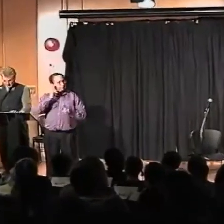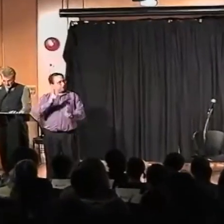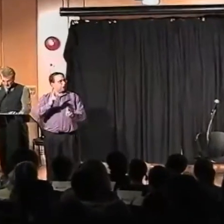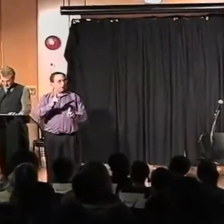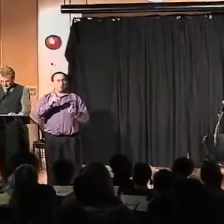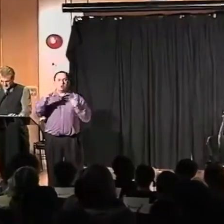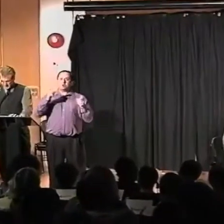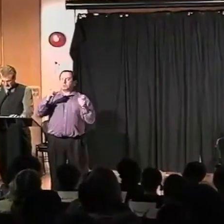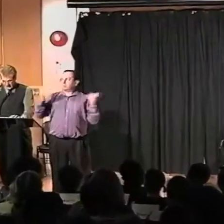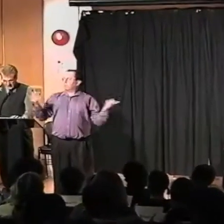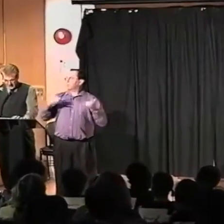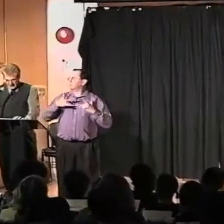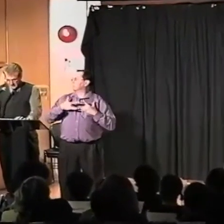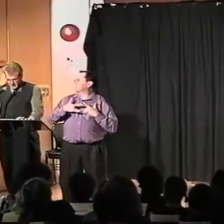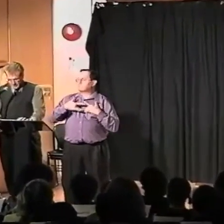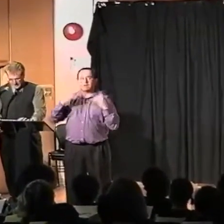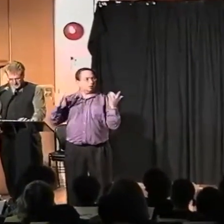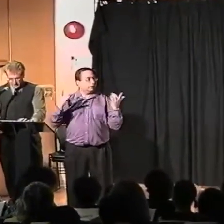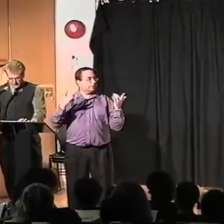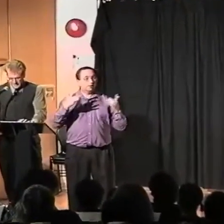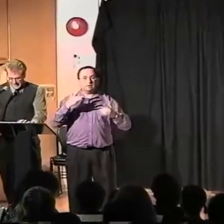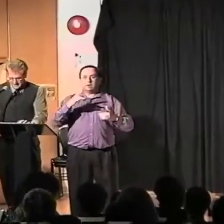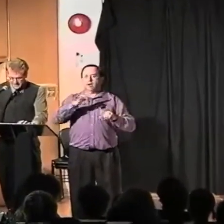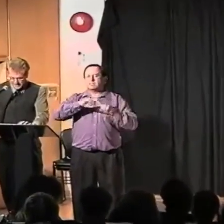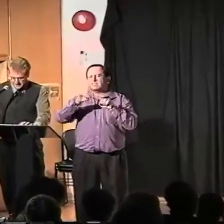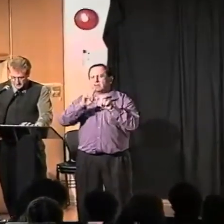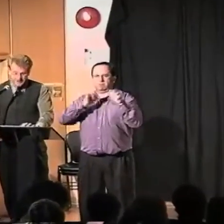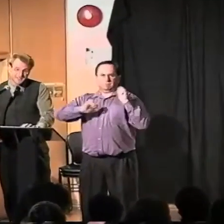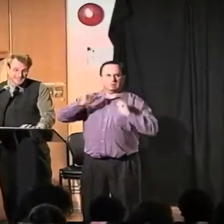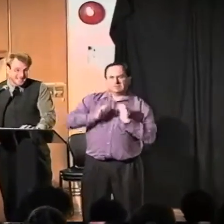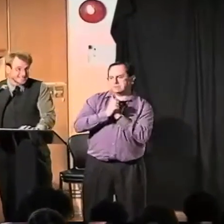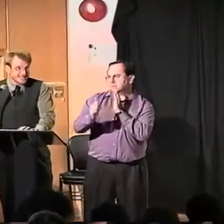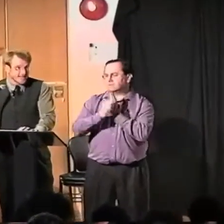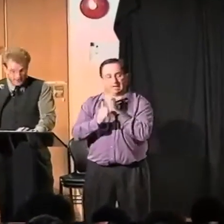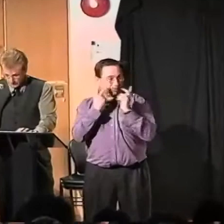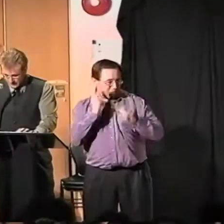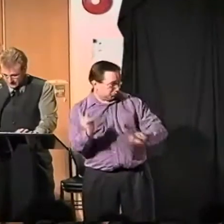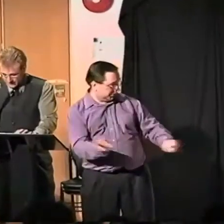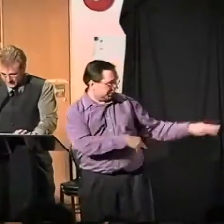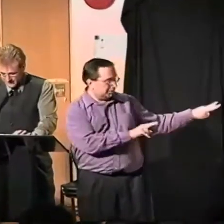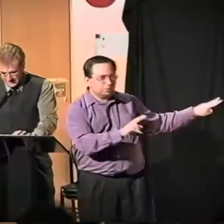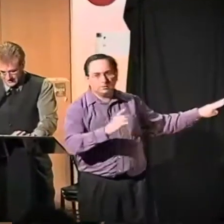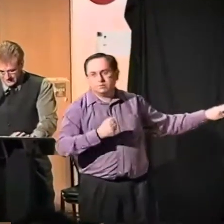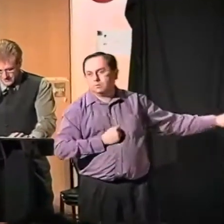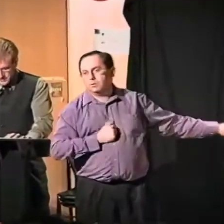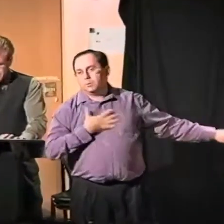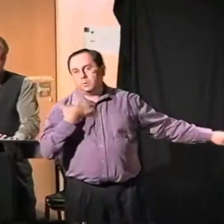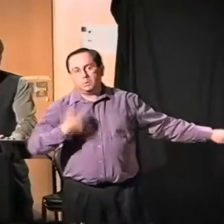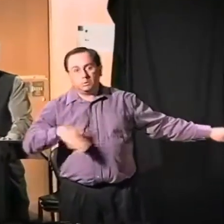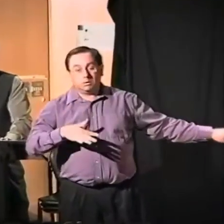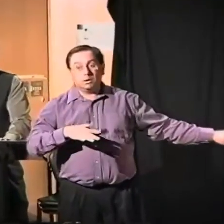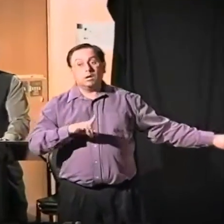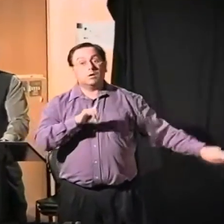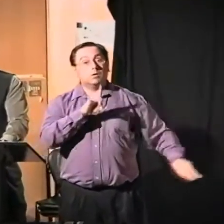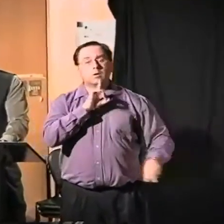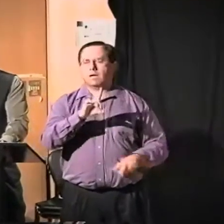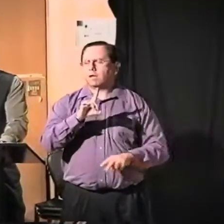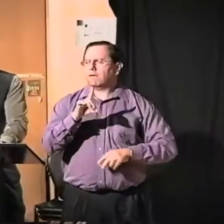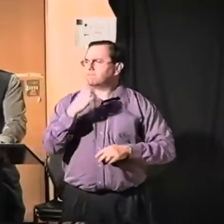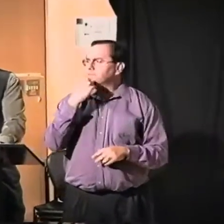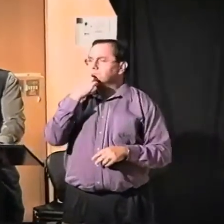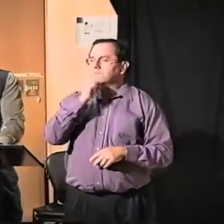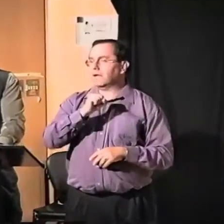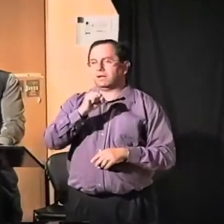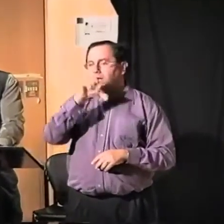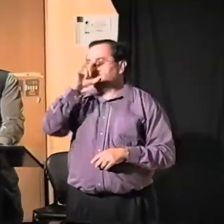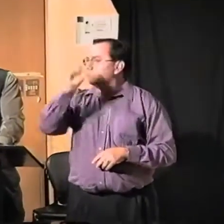such a valuable event. Showcasing all of the talents and gifts you're about to see is indeed a thrill. The true value and marvel